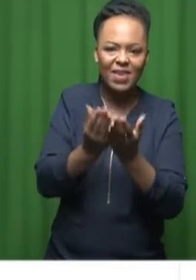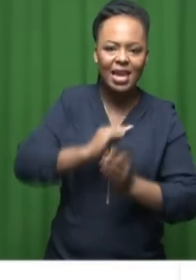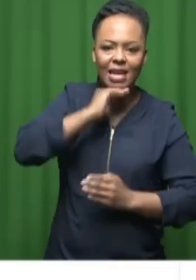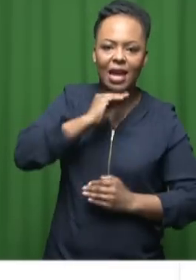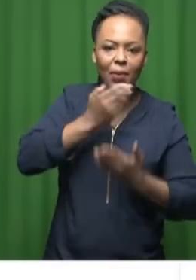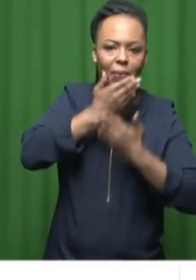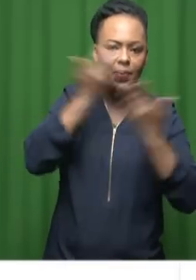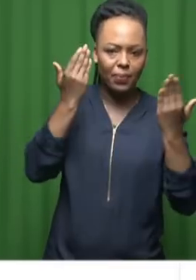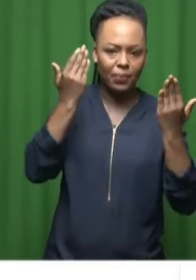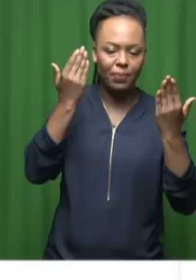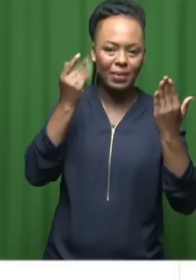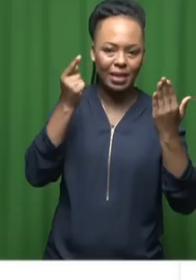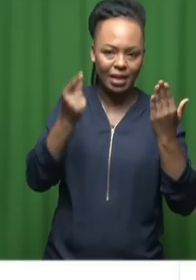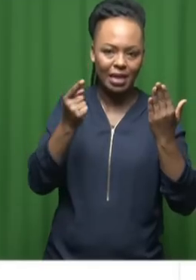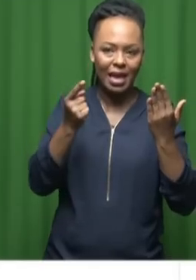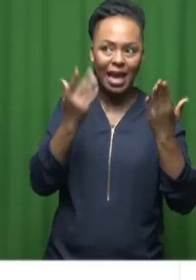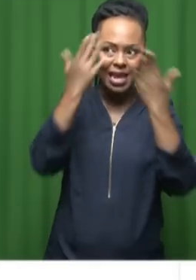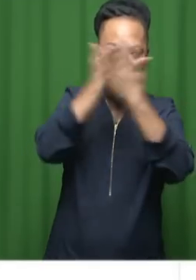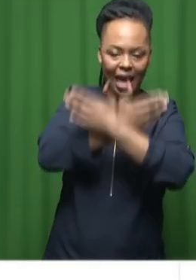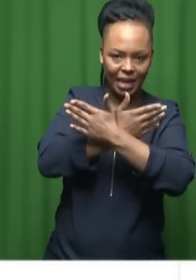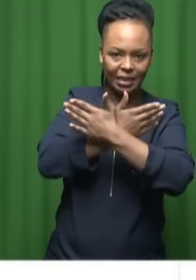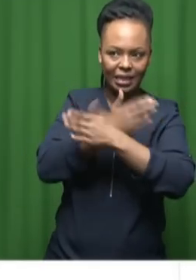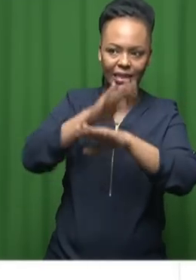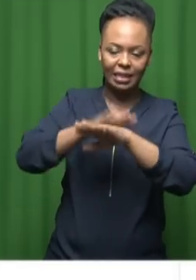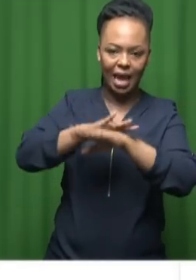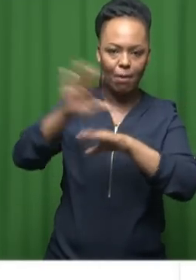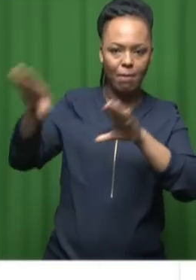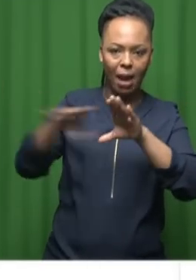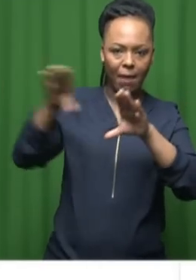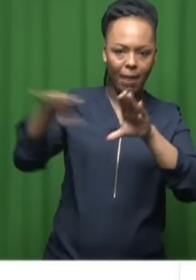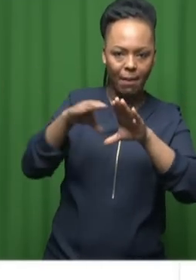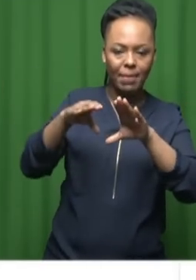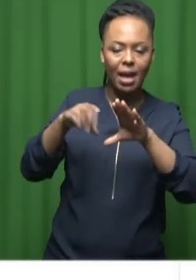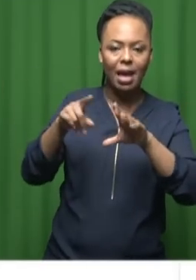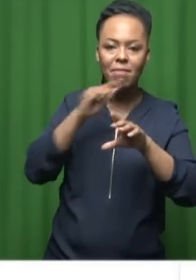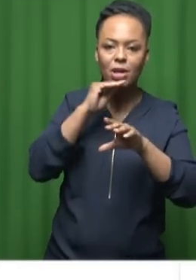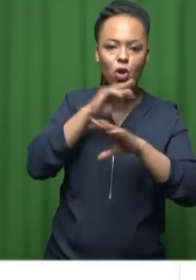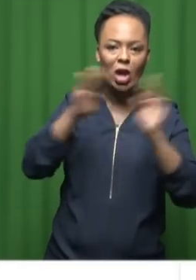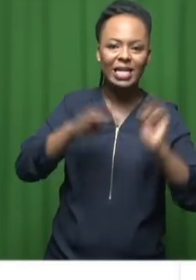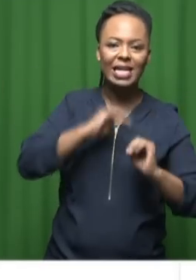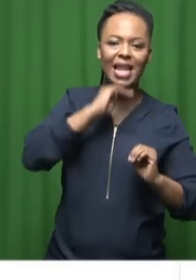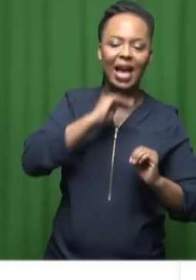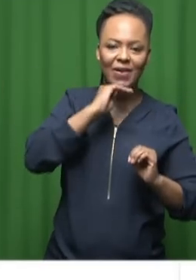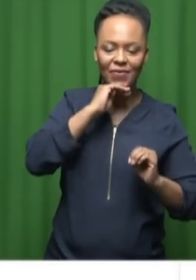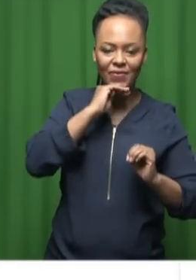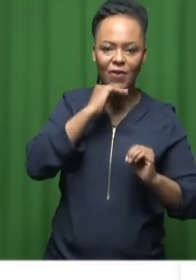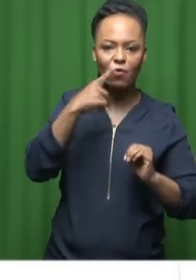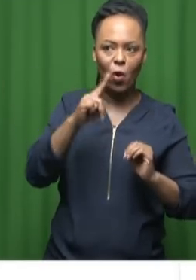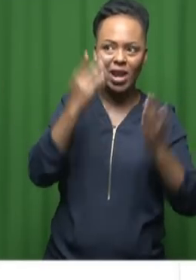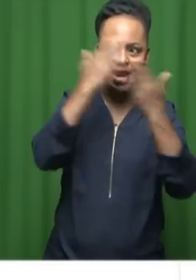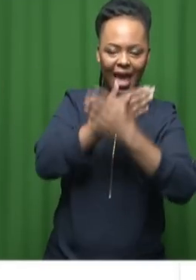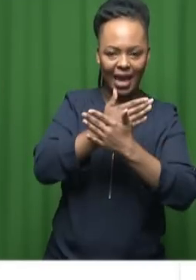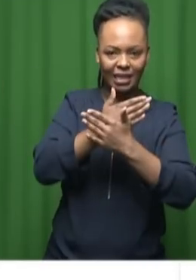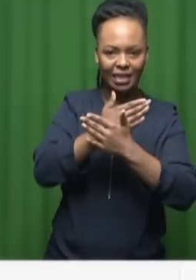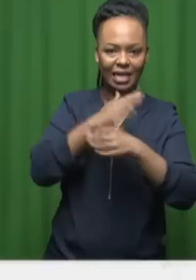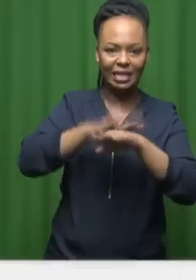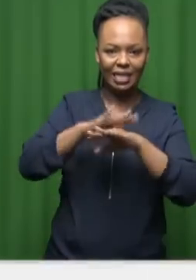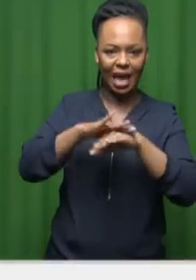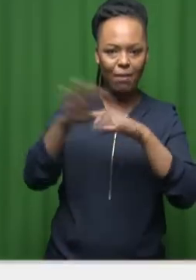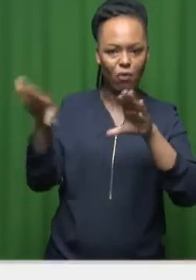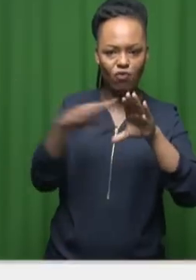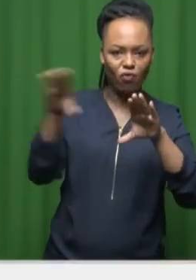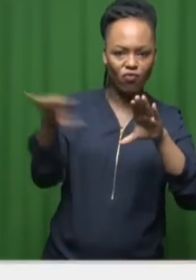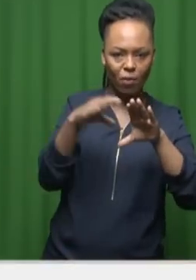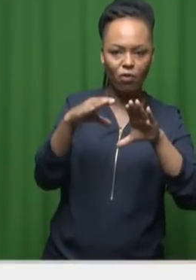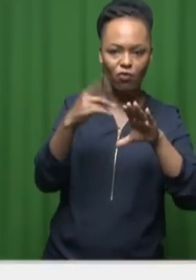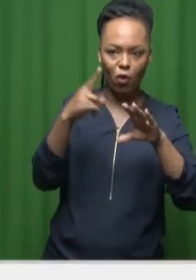is nighttime load. So it doesn't produce enough for our nighttime load even. So right,